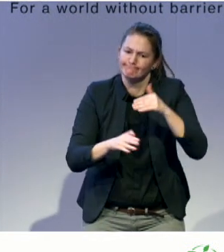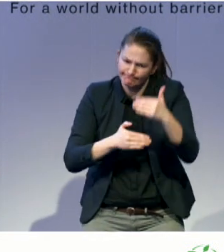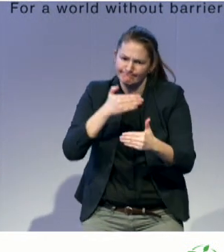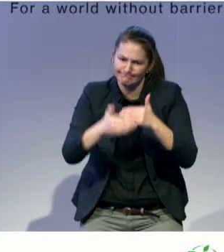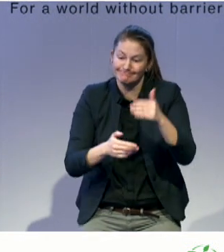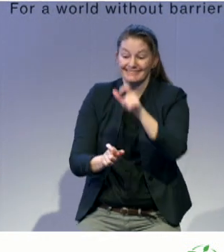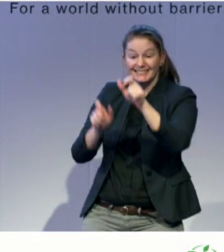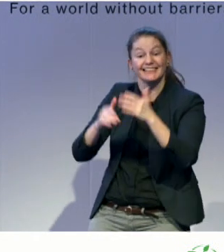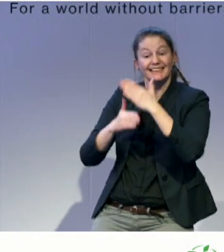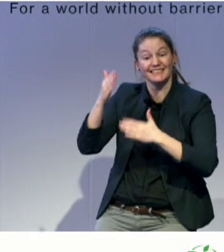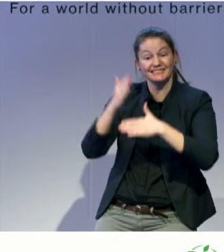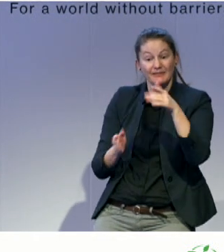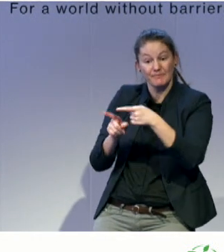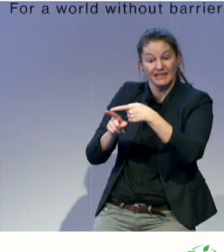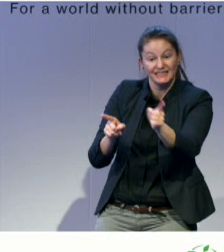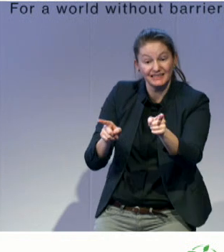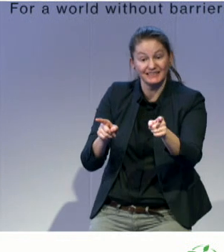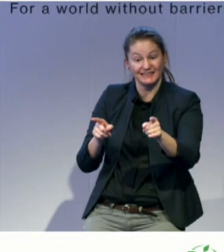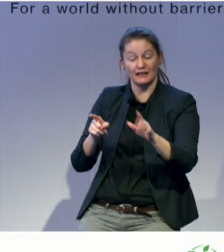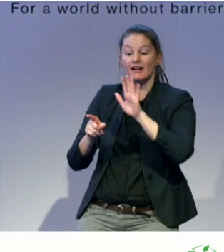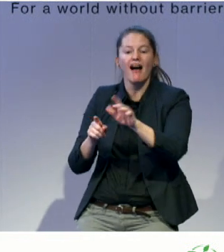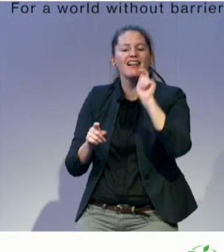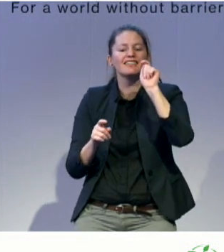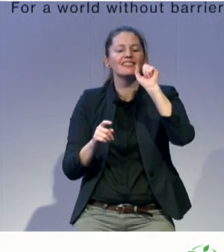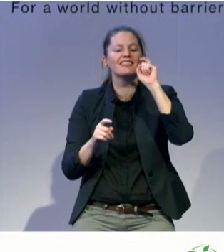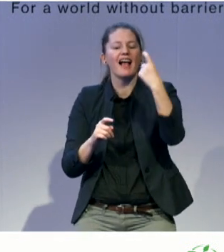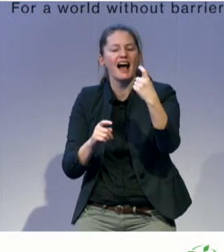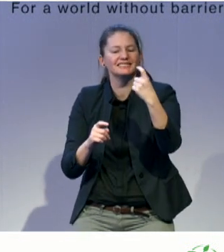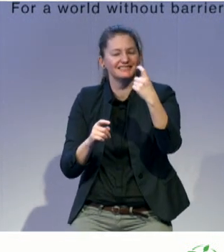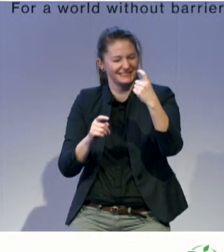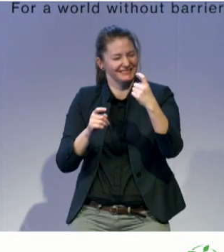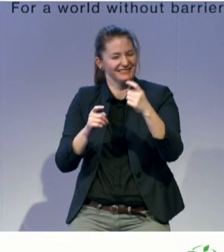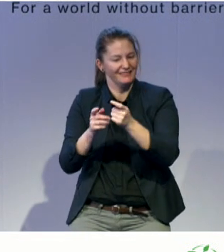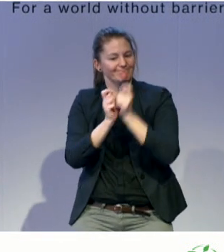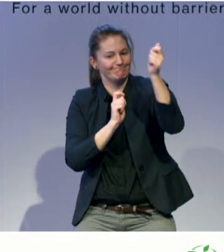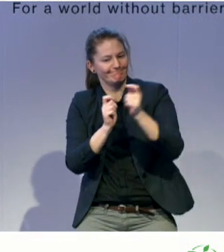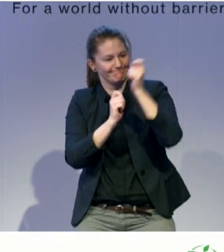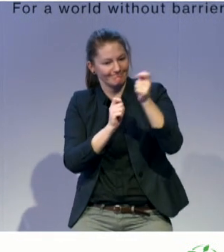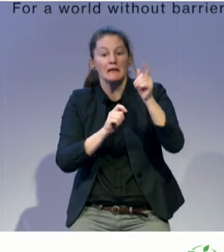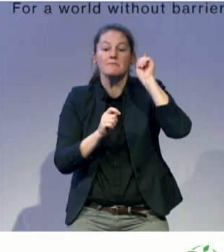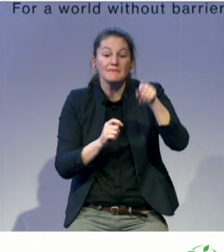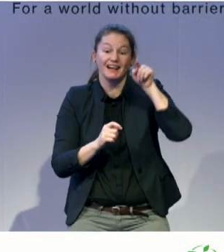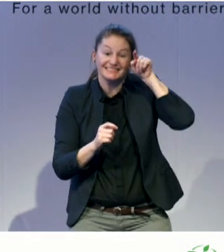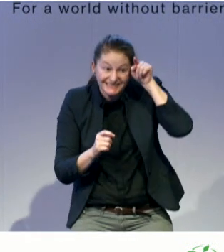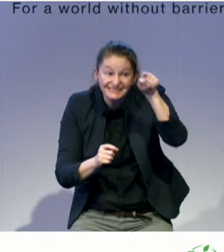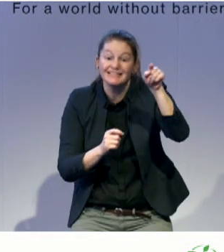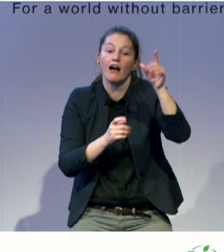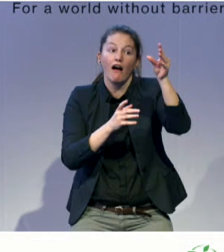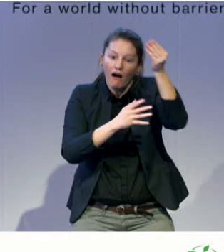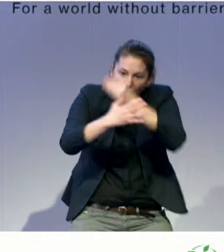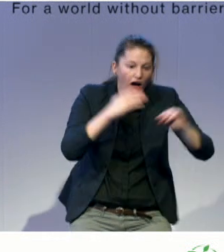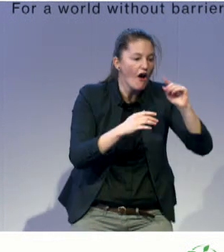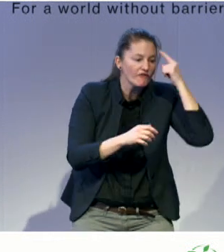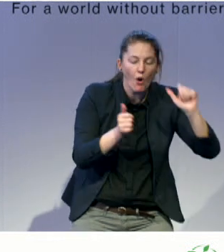money should be used for personal attendance services to enable them to live independently and work so they can pay